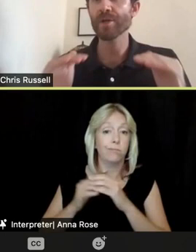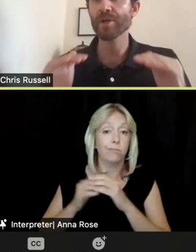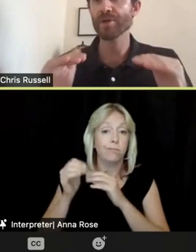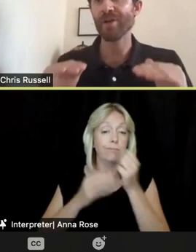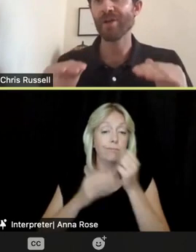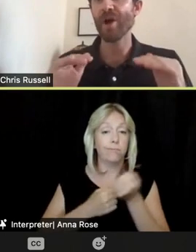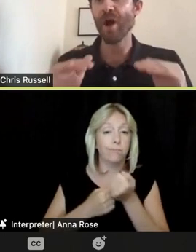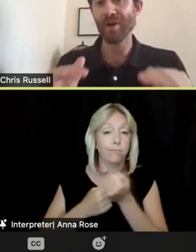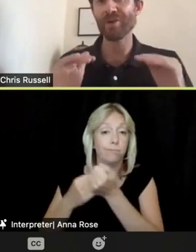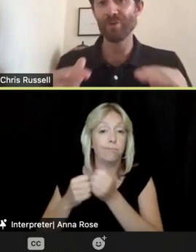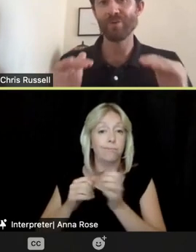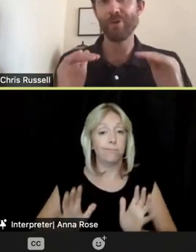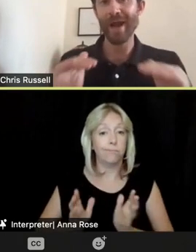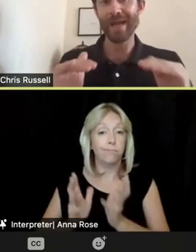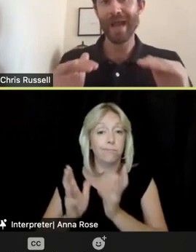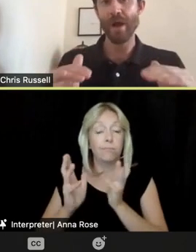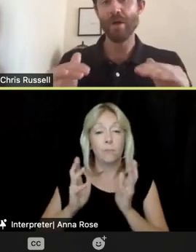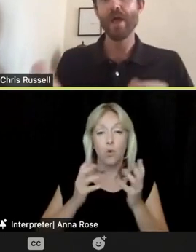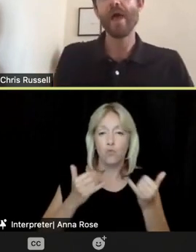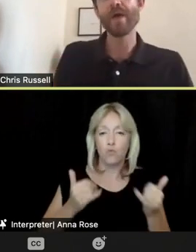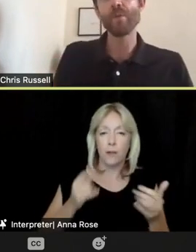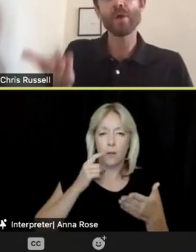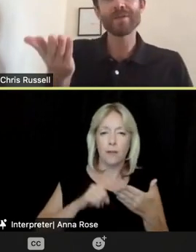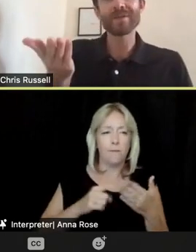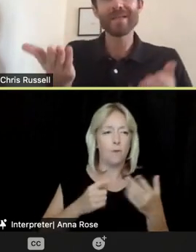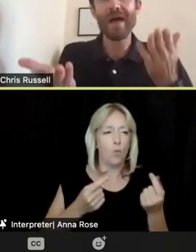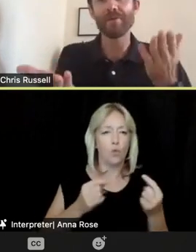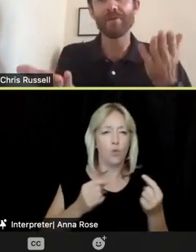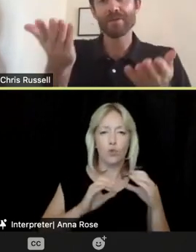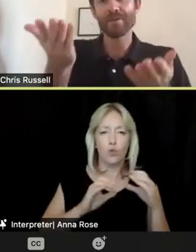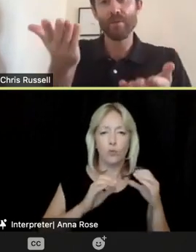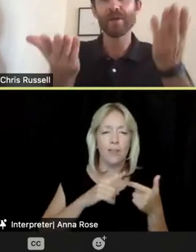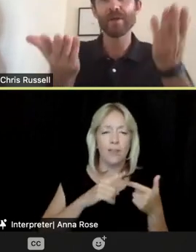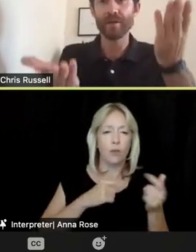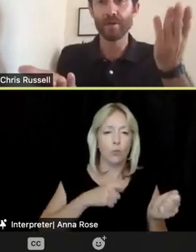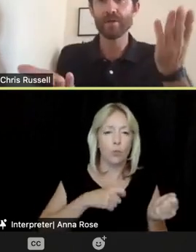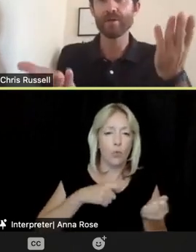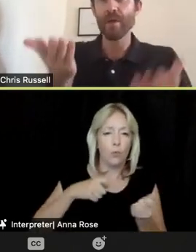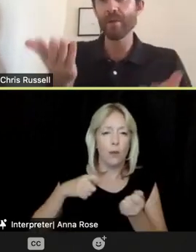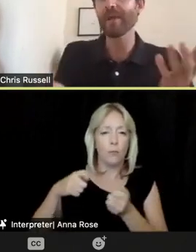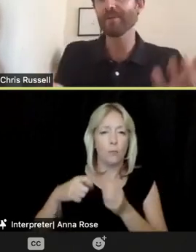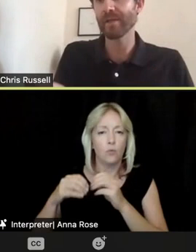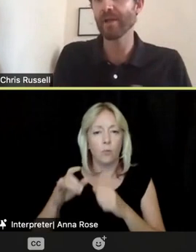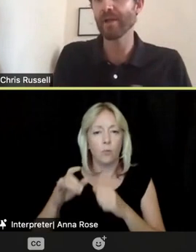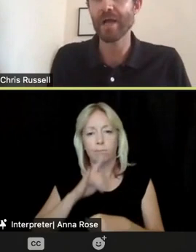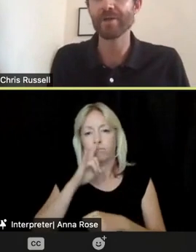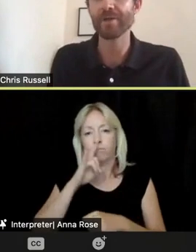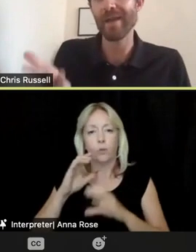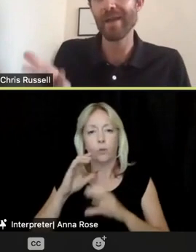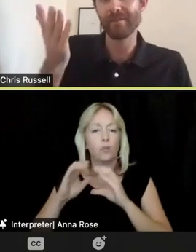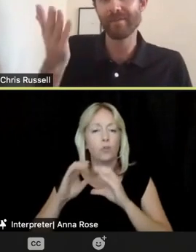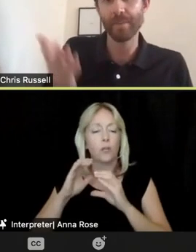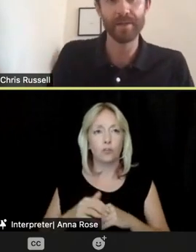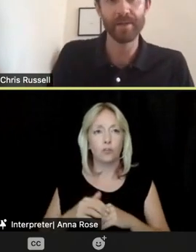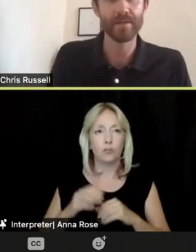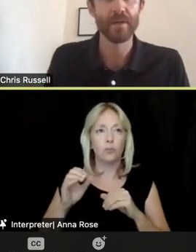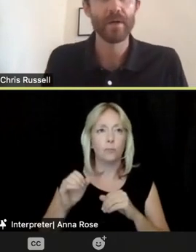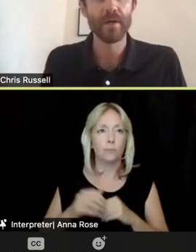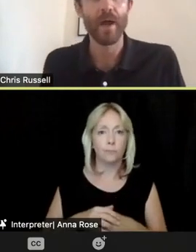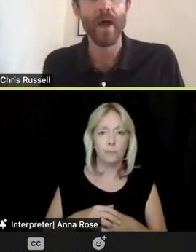figuring out what is your child already doing right now, and then what are the scaffolds that we need to implement to get your child to that